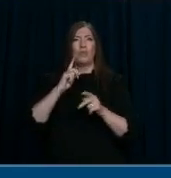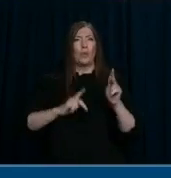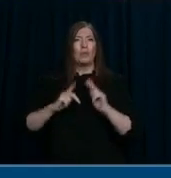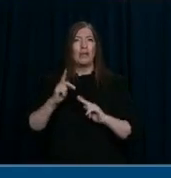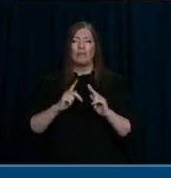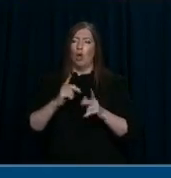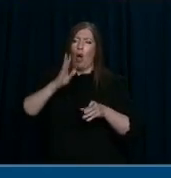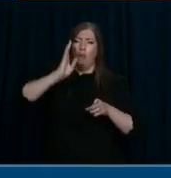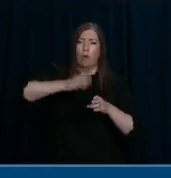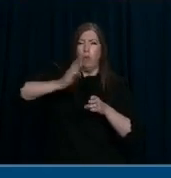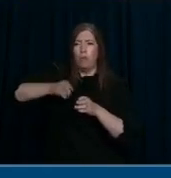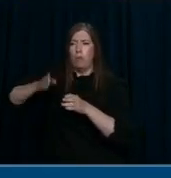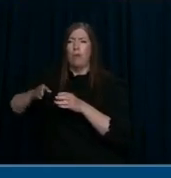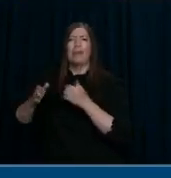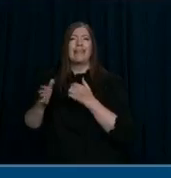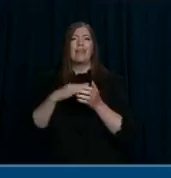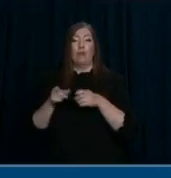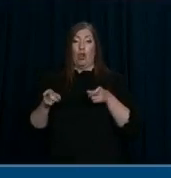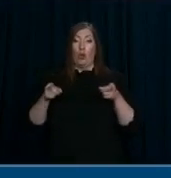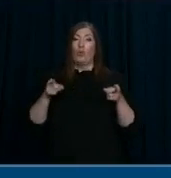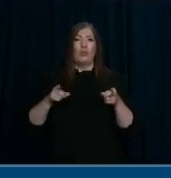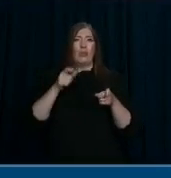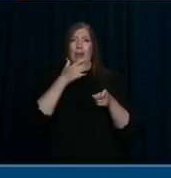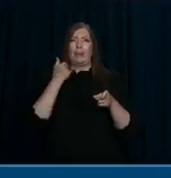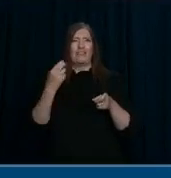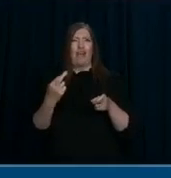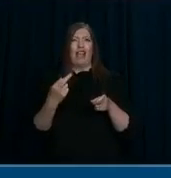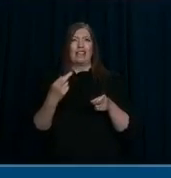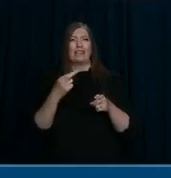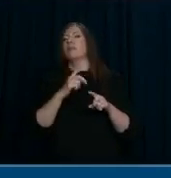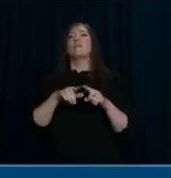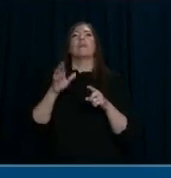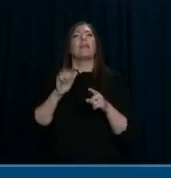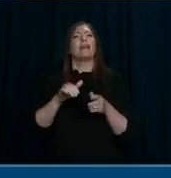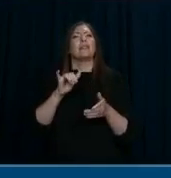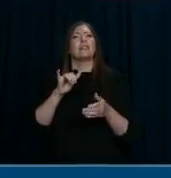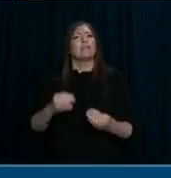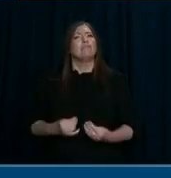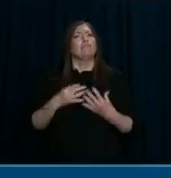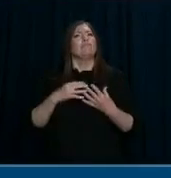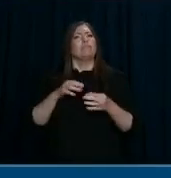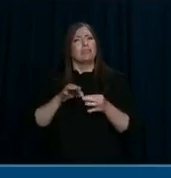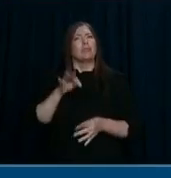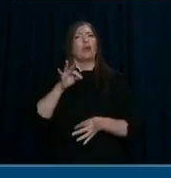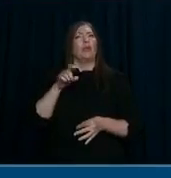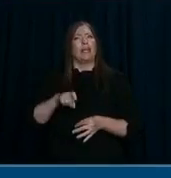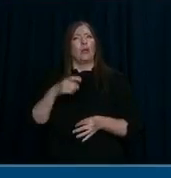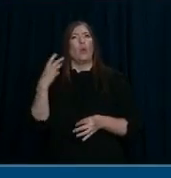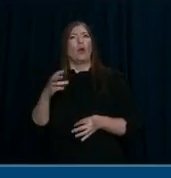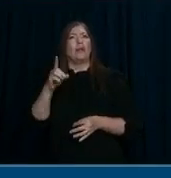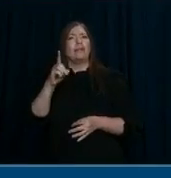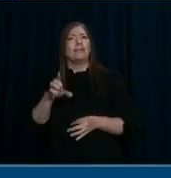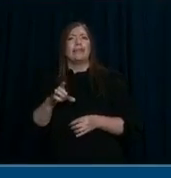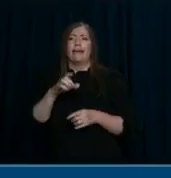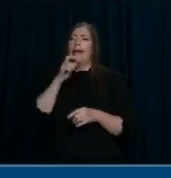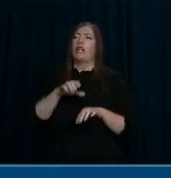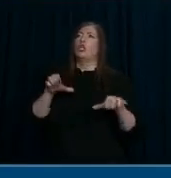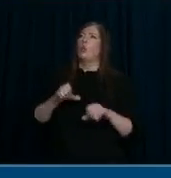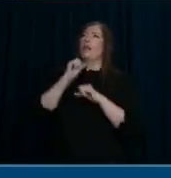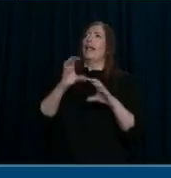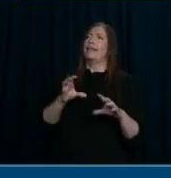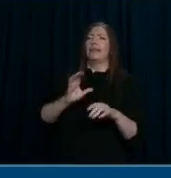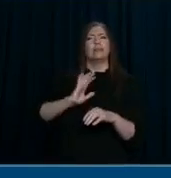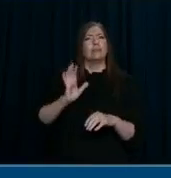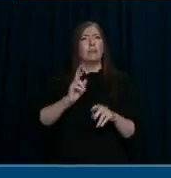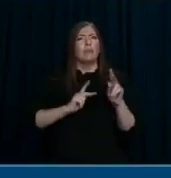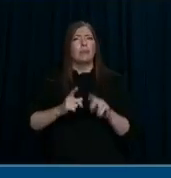done, even if they weren't best of friends. That's the kind of spirit we need in Washington, not a do-nothing spirit, but a spirit of people who are